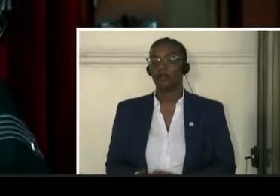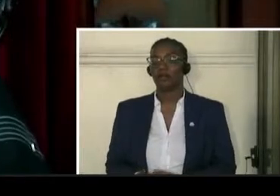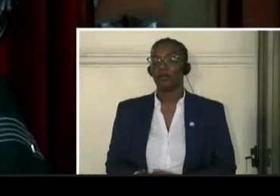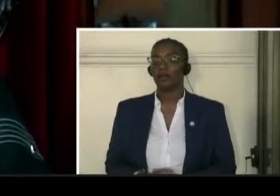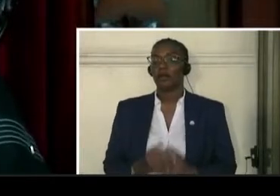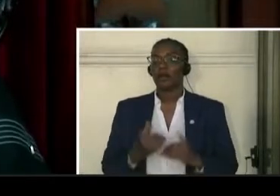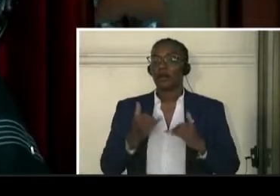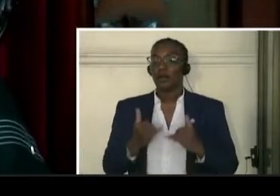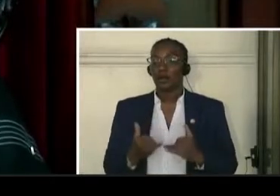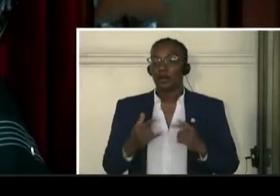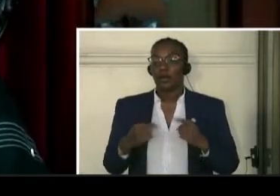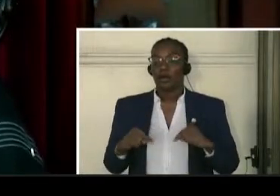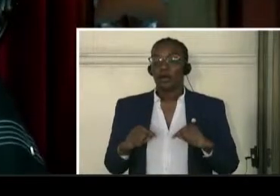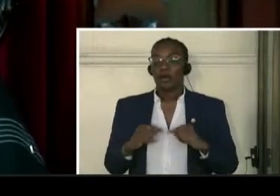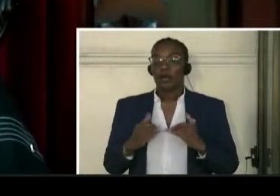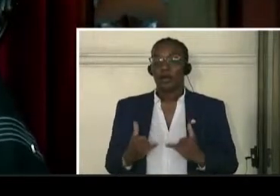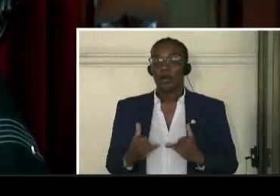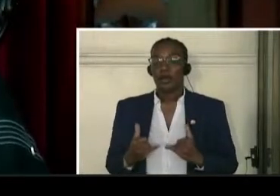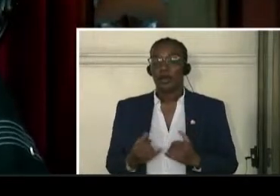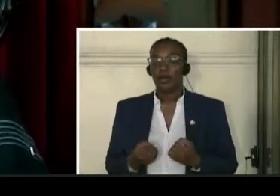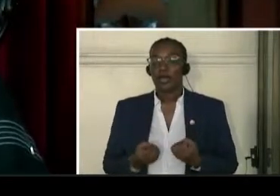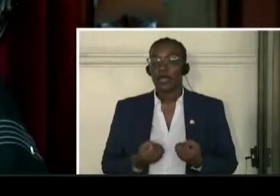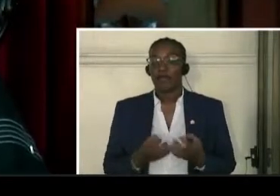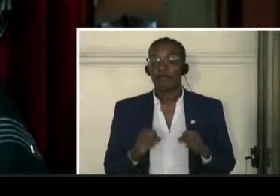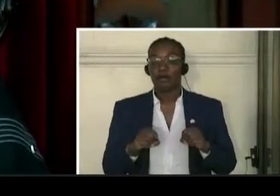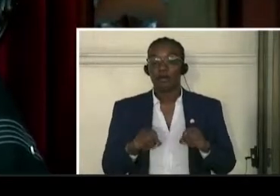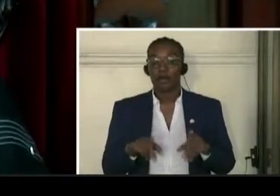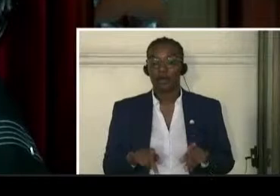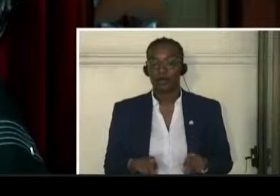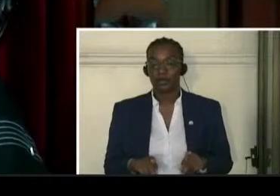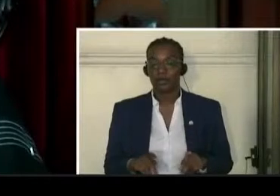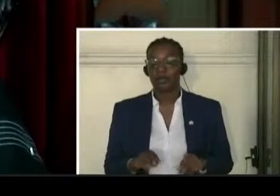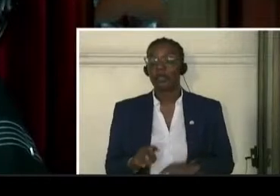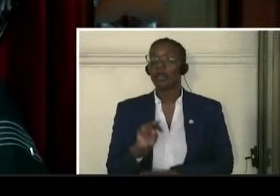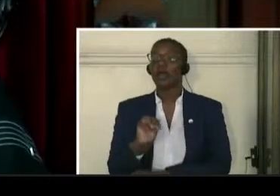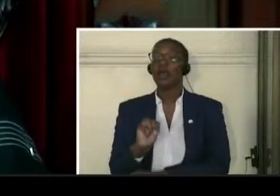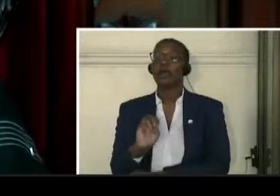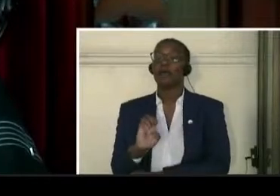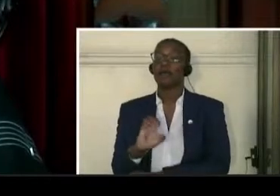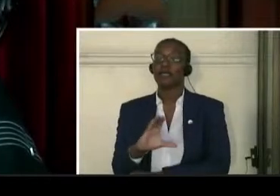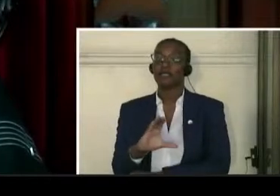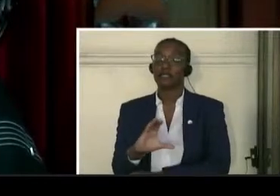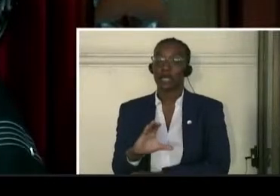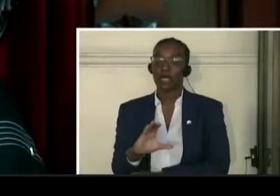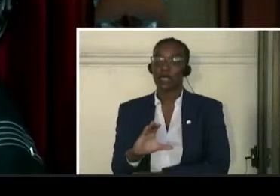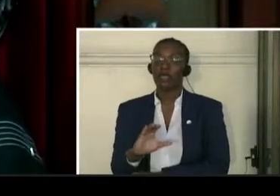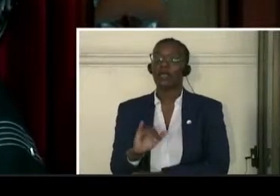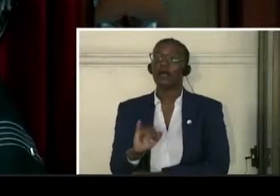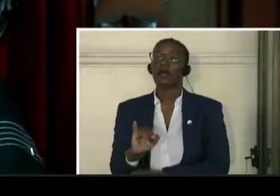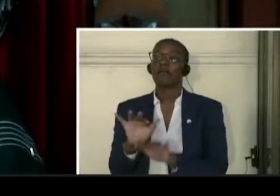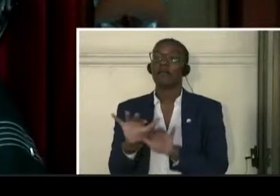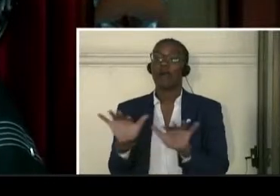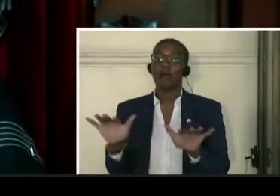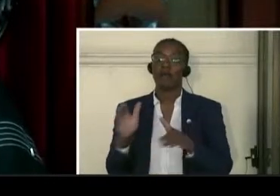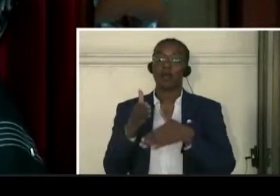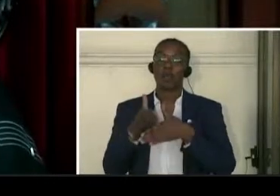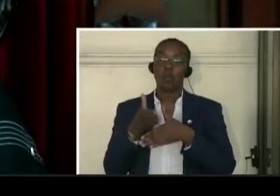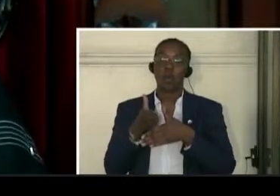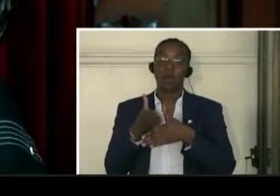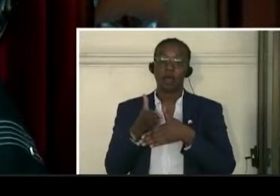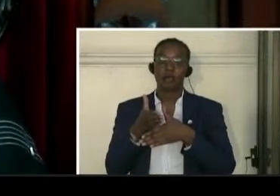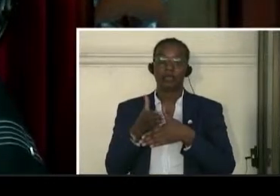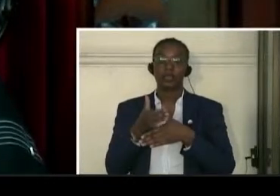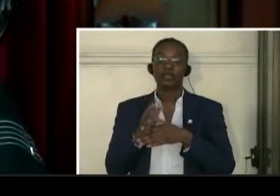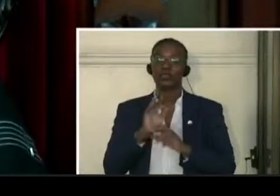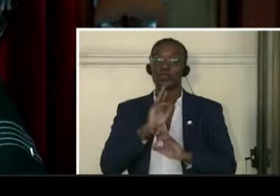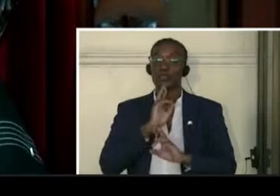We are now giving an opportunity to the MEC for Human Settlements and Public Works